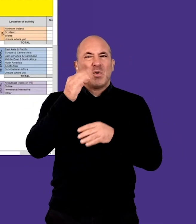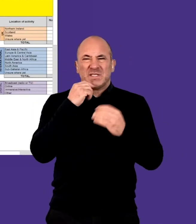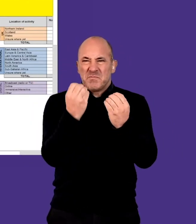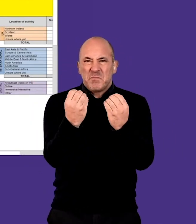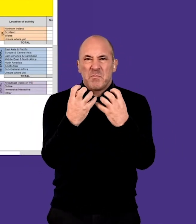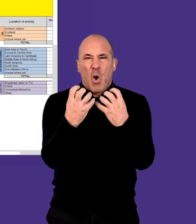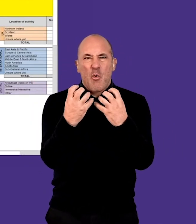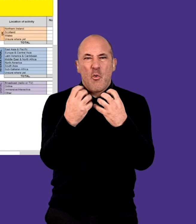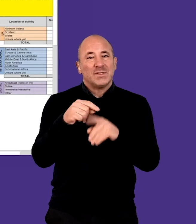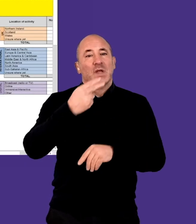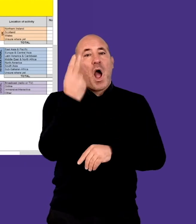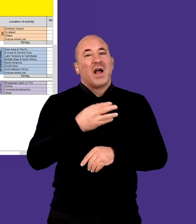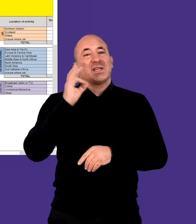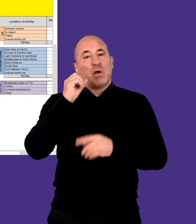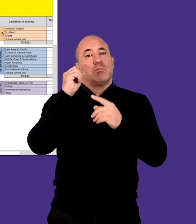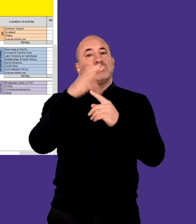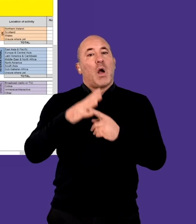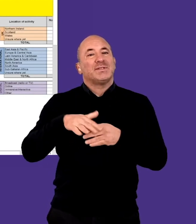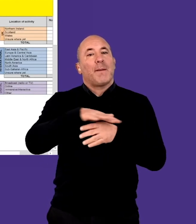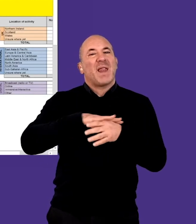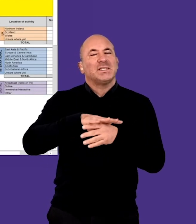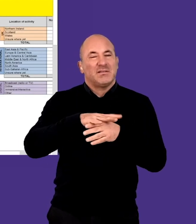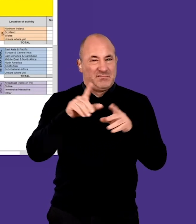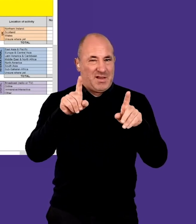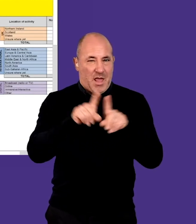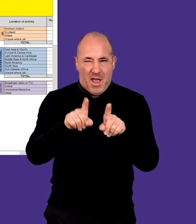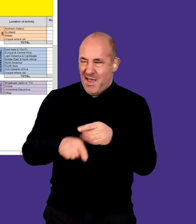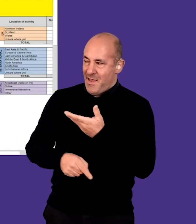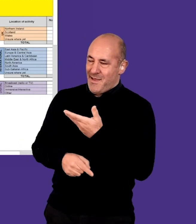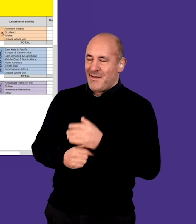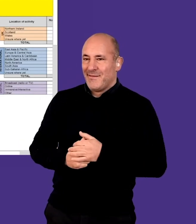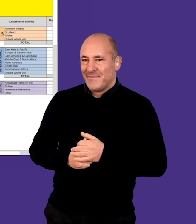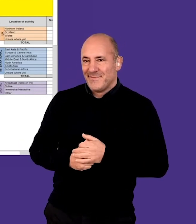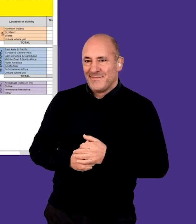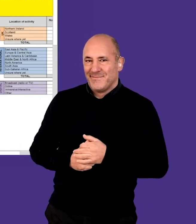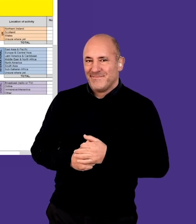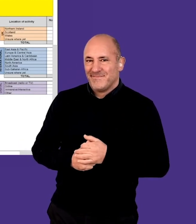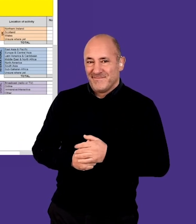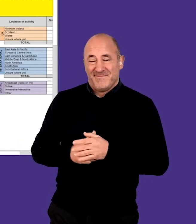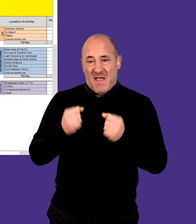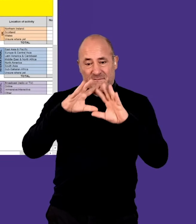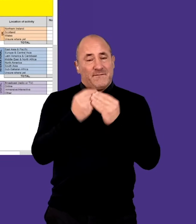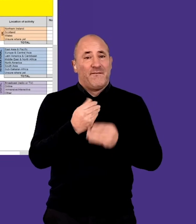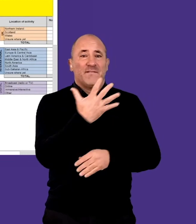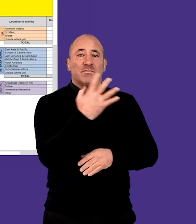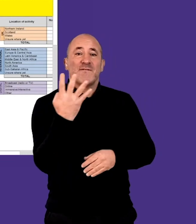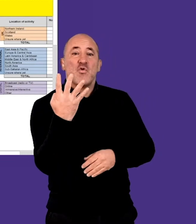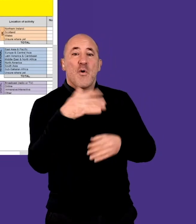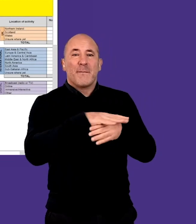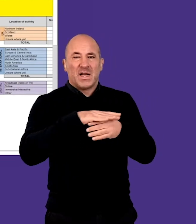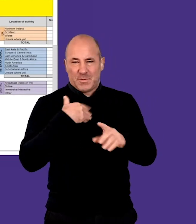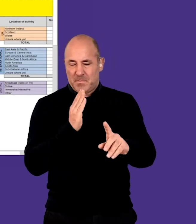local authorities that are in bold are the Arts Council's priority places, here, for example. These